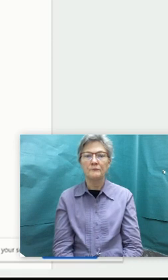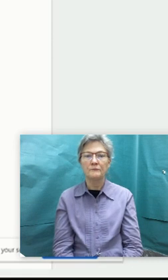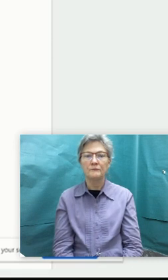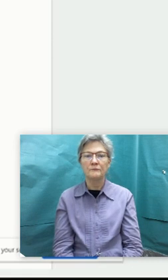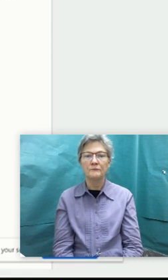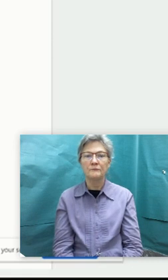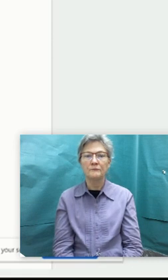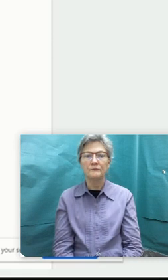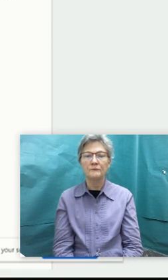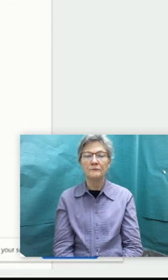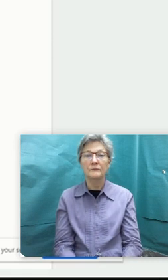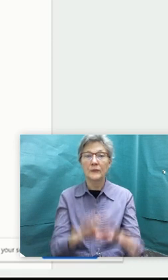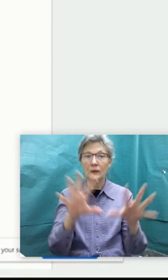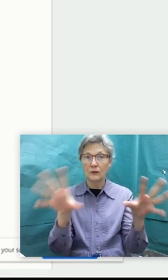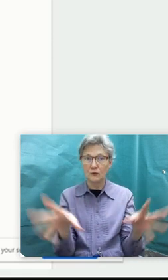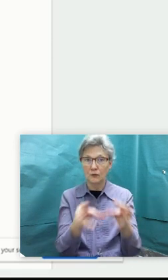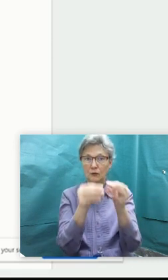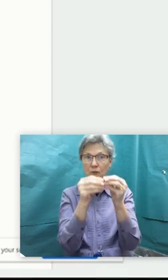Which in total,